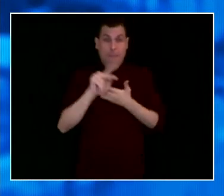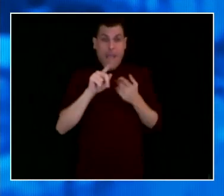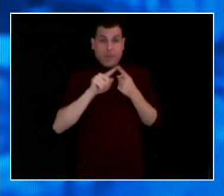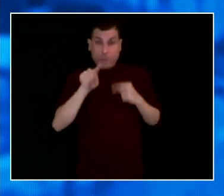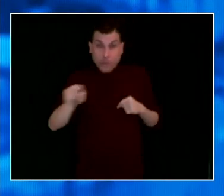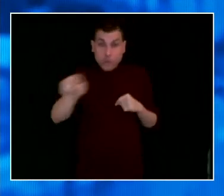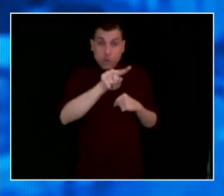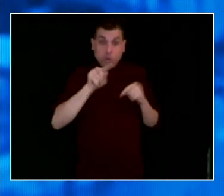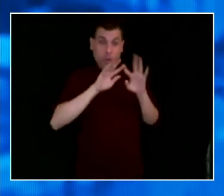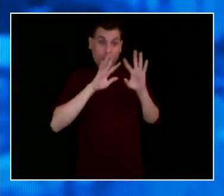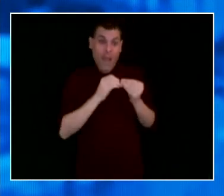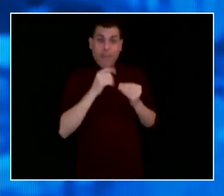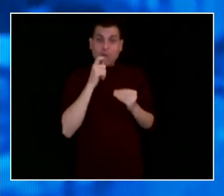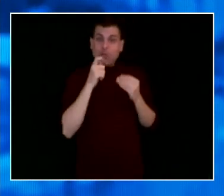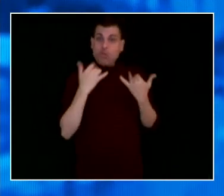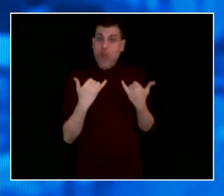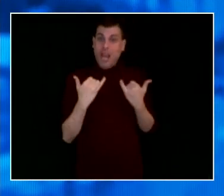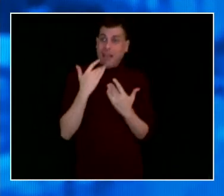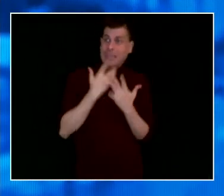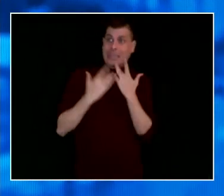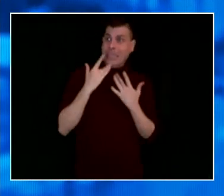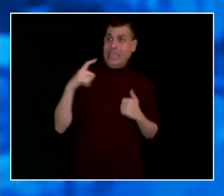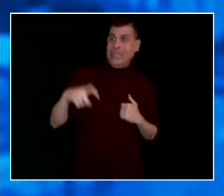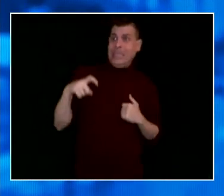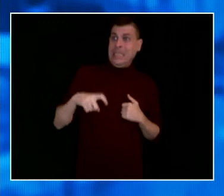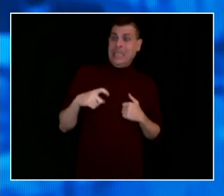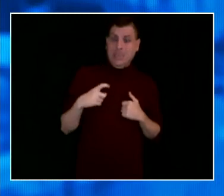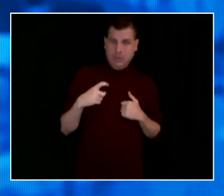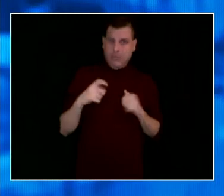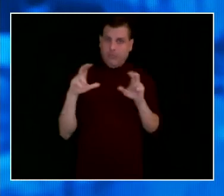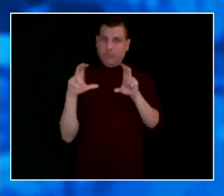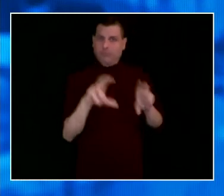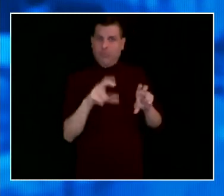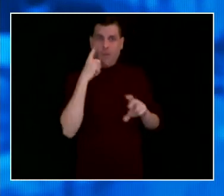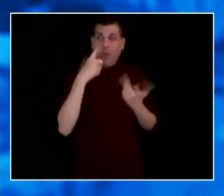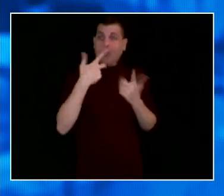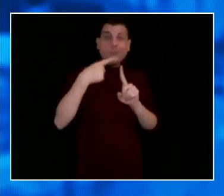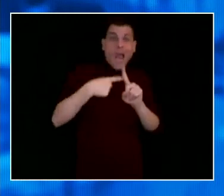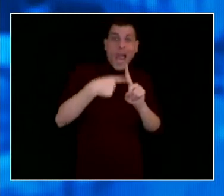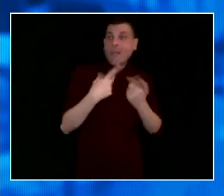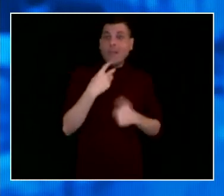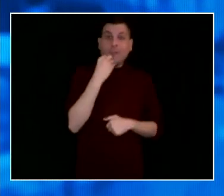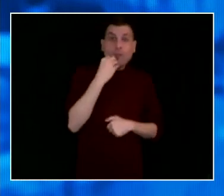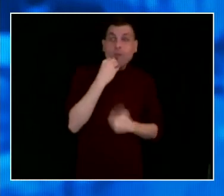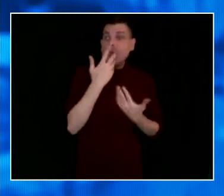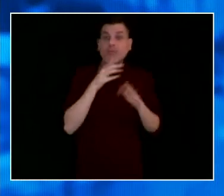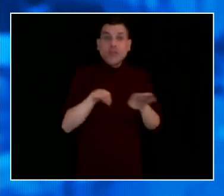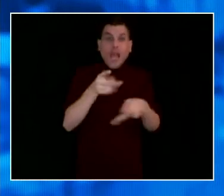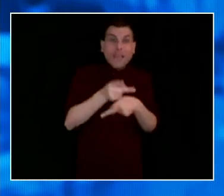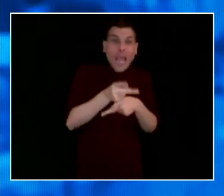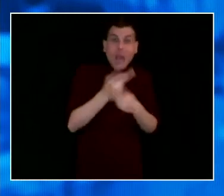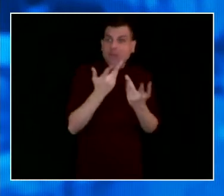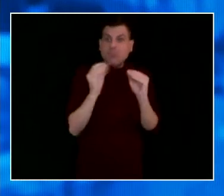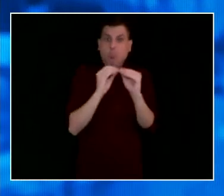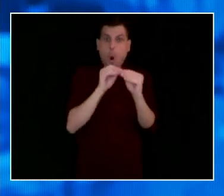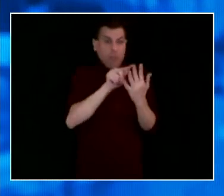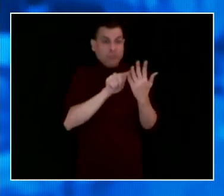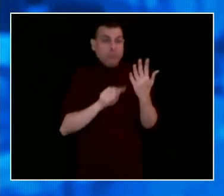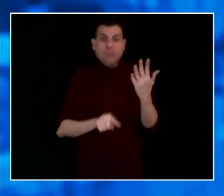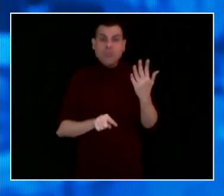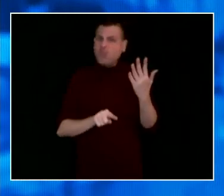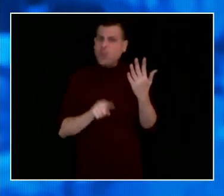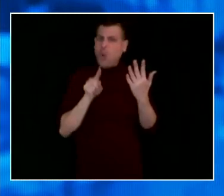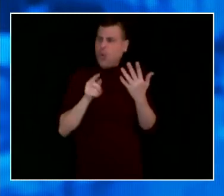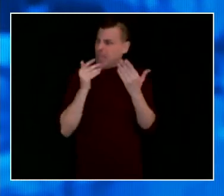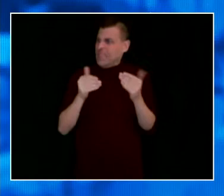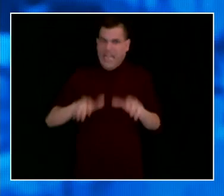who are in need of it to pay for rent, groceries, childcare, and more. So let's get it done, New York. Say it